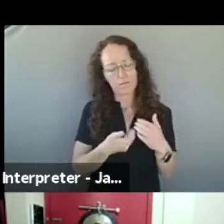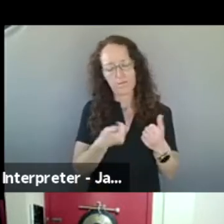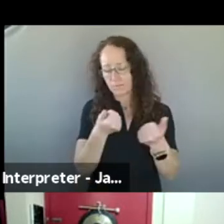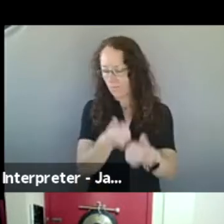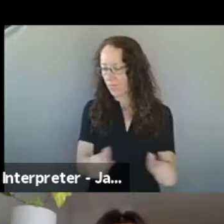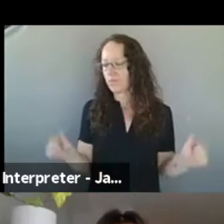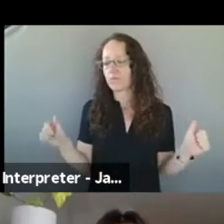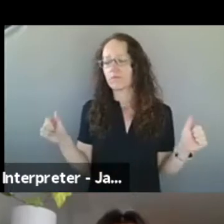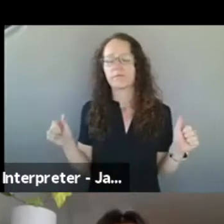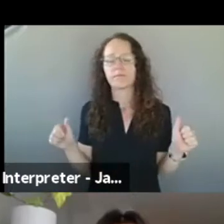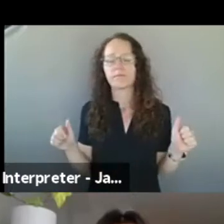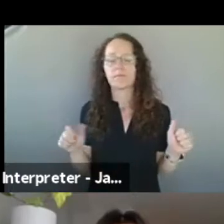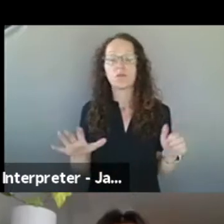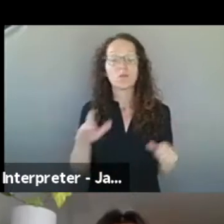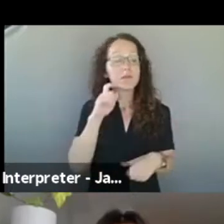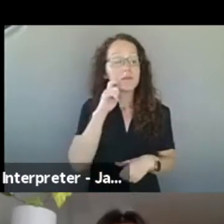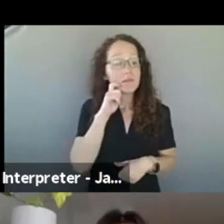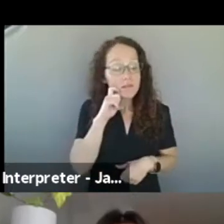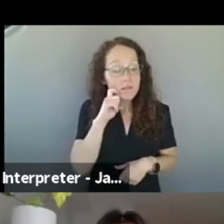I welcome your skin,